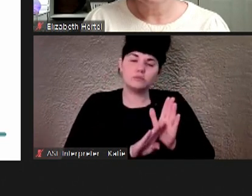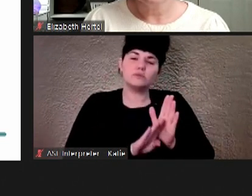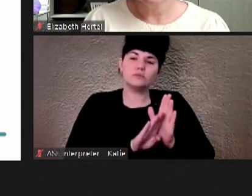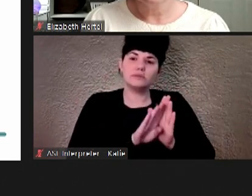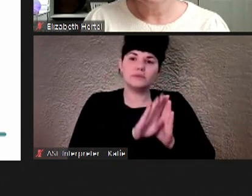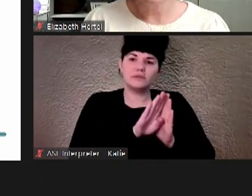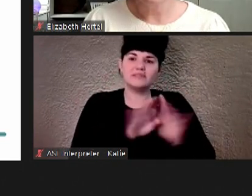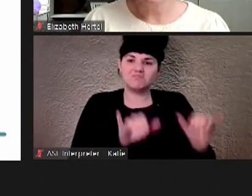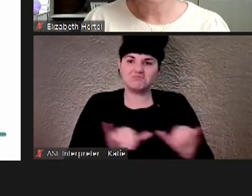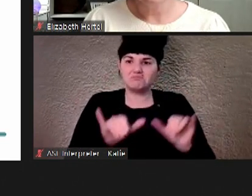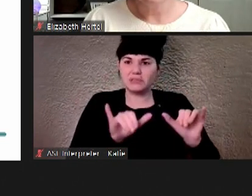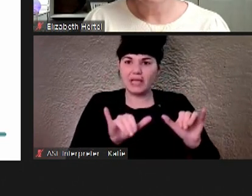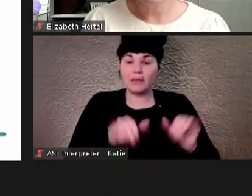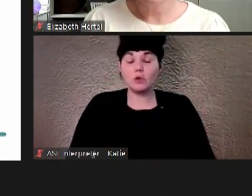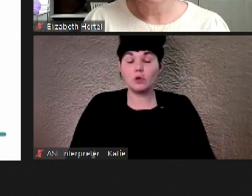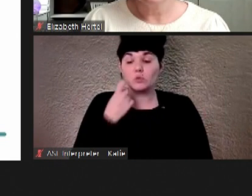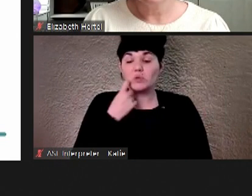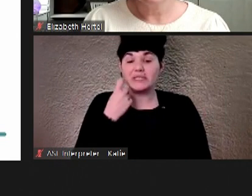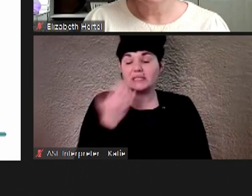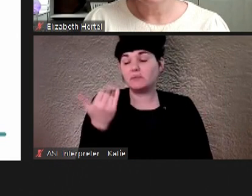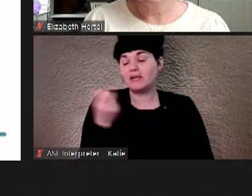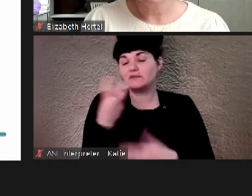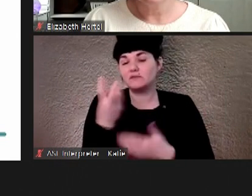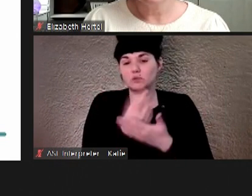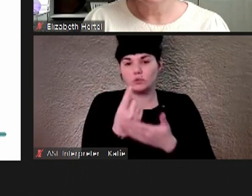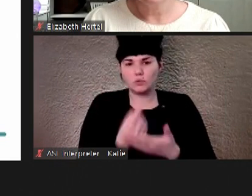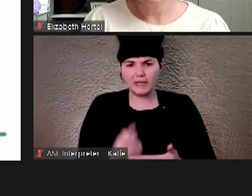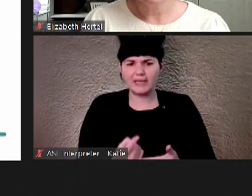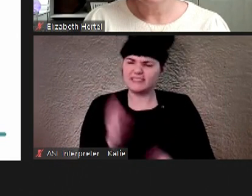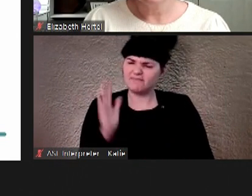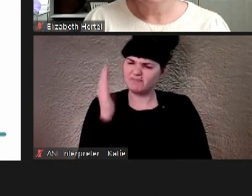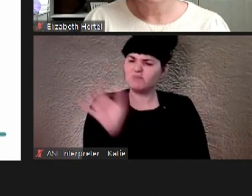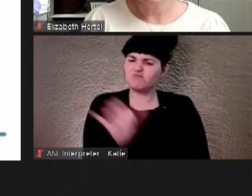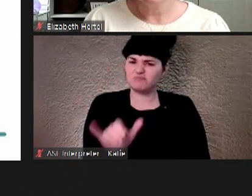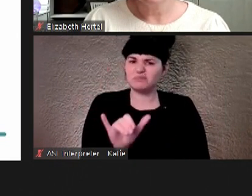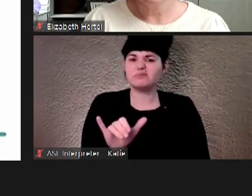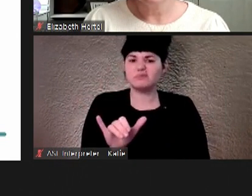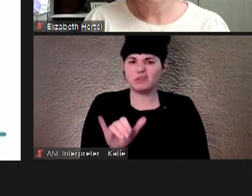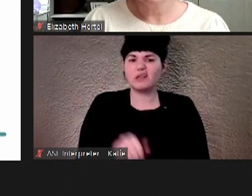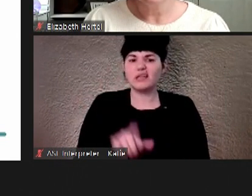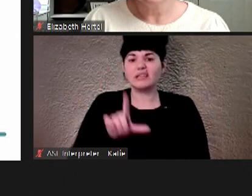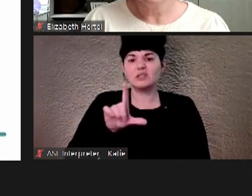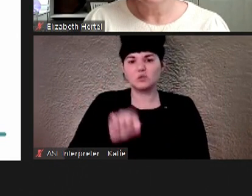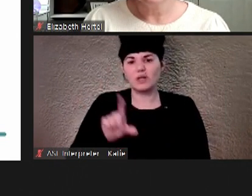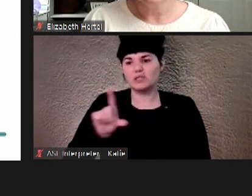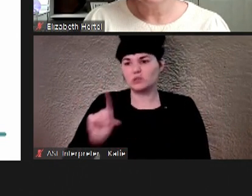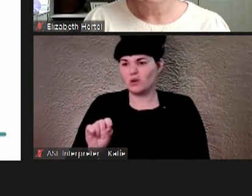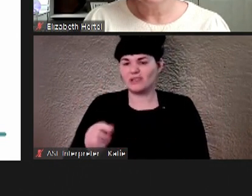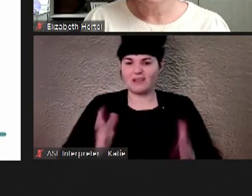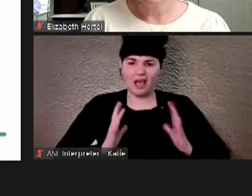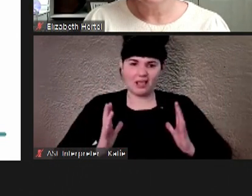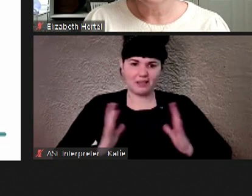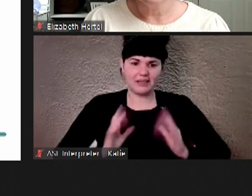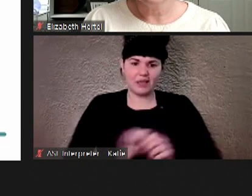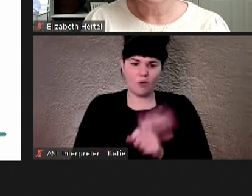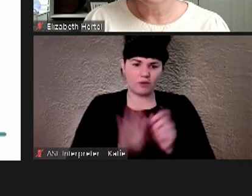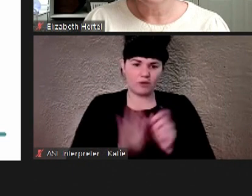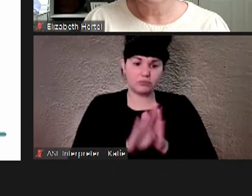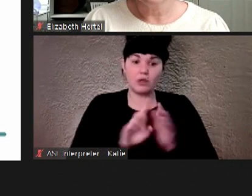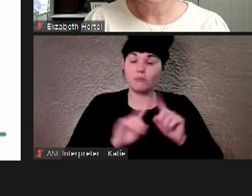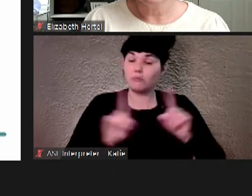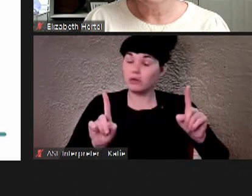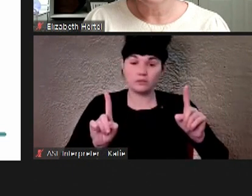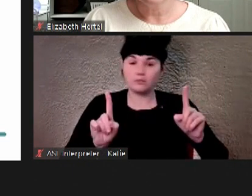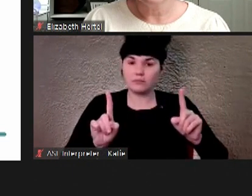few weeks looked similar to what was happening in the 2020 holiday surge, but cases went down after that